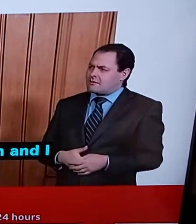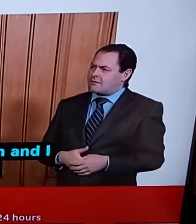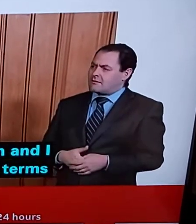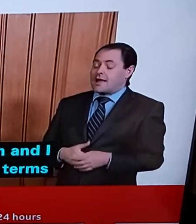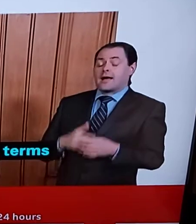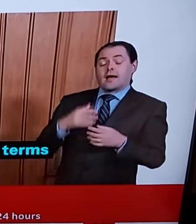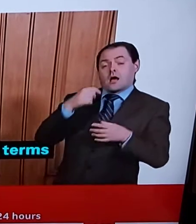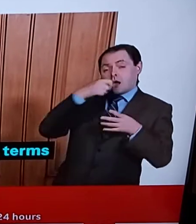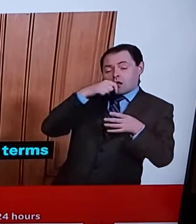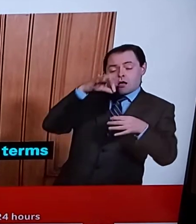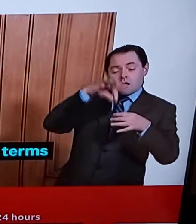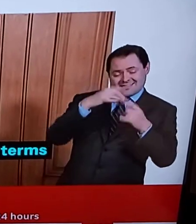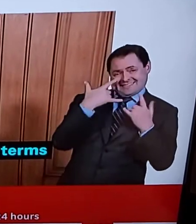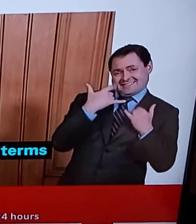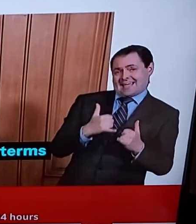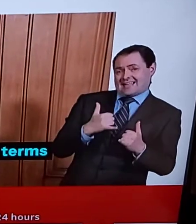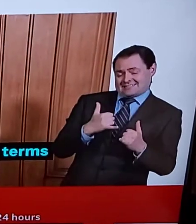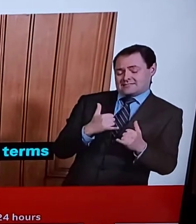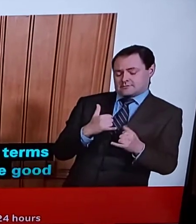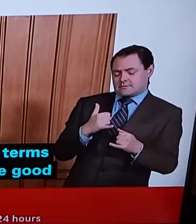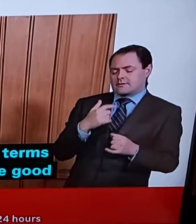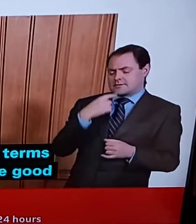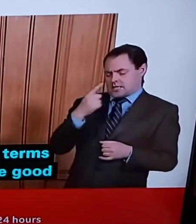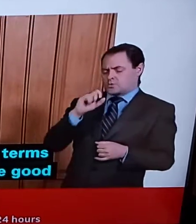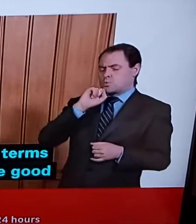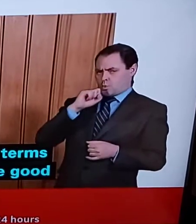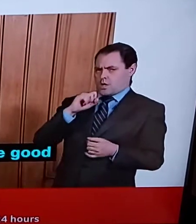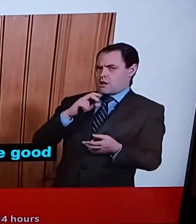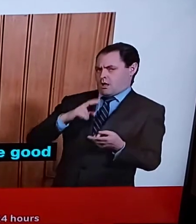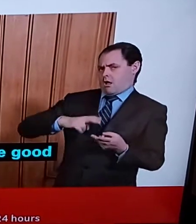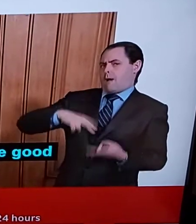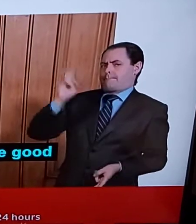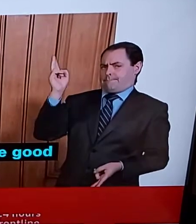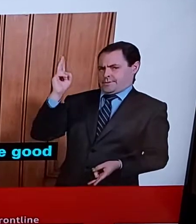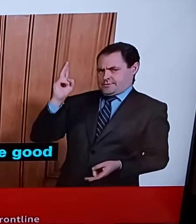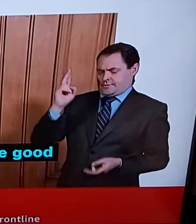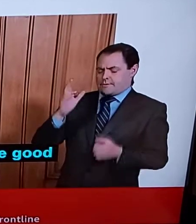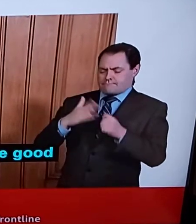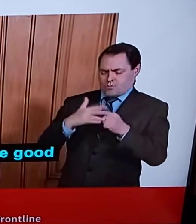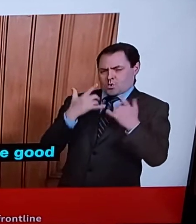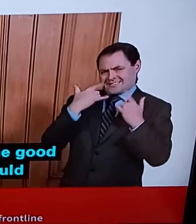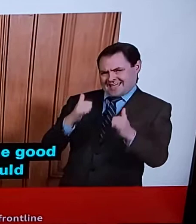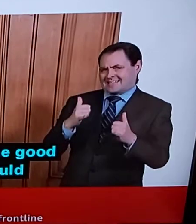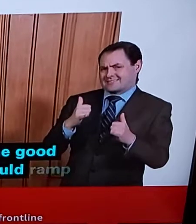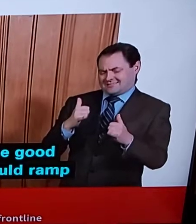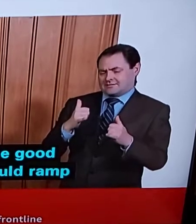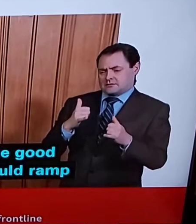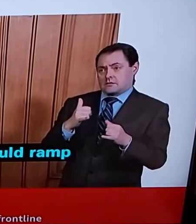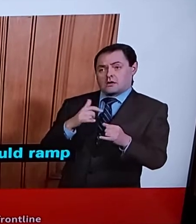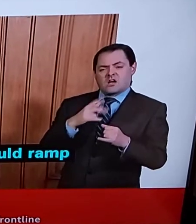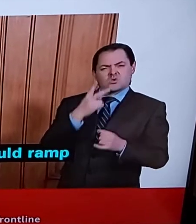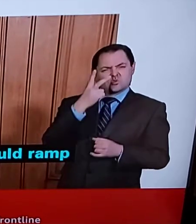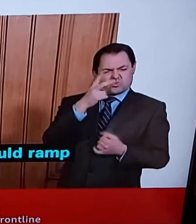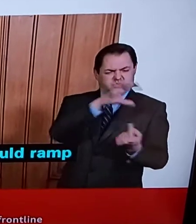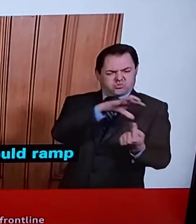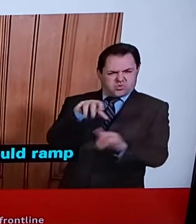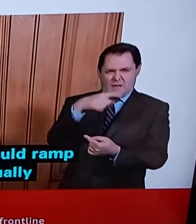good news is we said that we would ramp up staff testing. We're actually testing staff not just through those drive-through